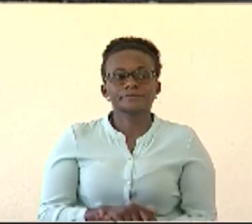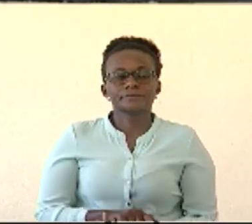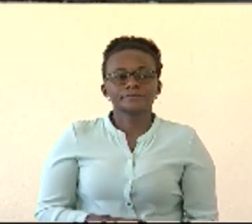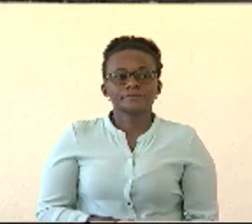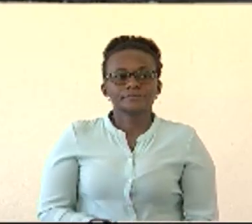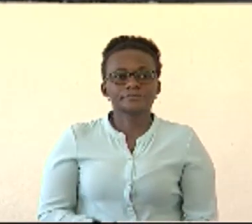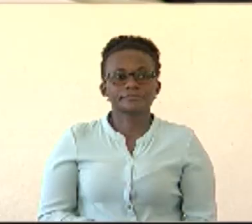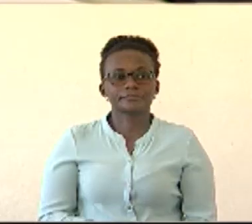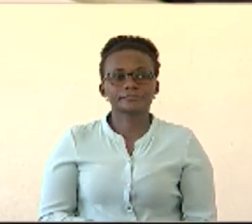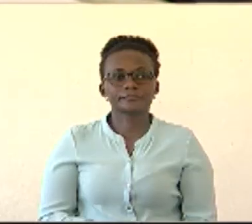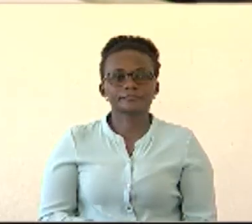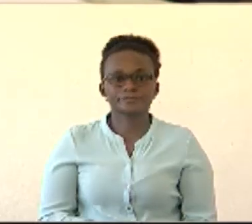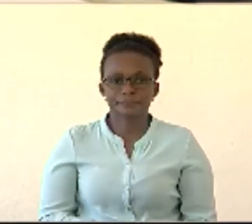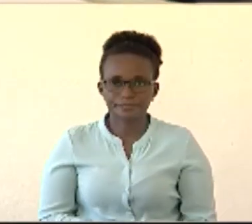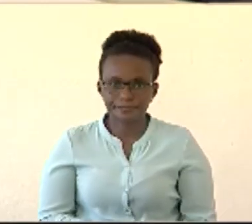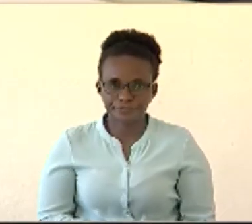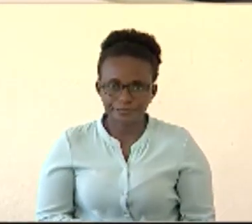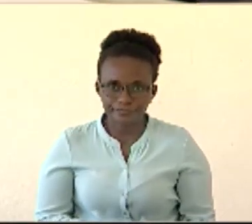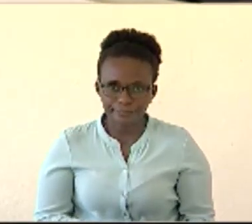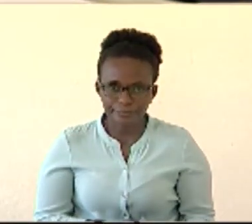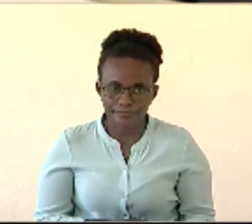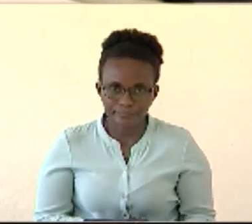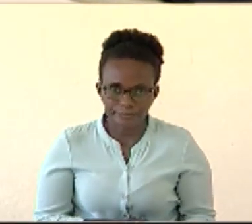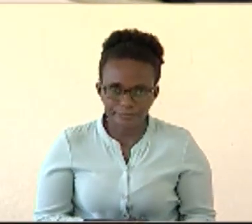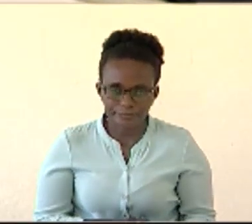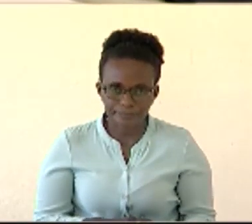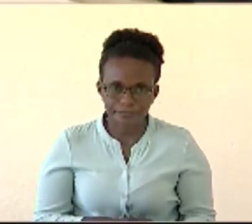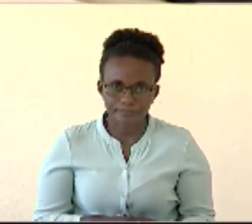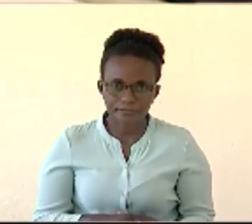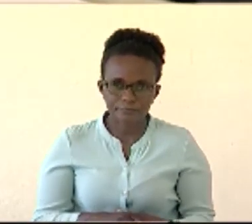some spots. After some time,